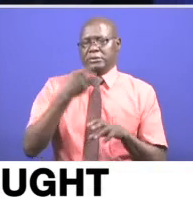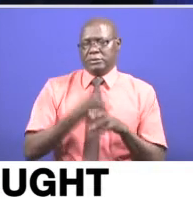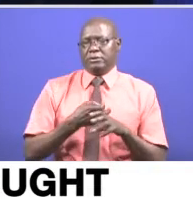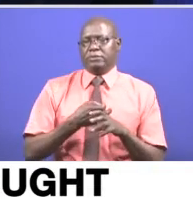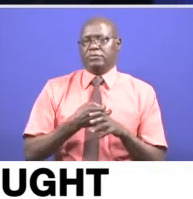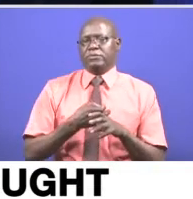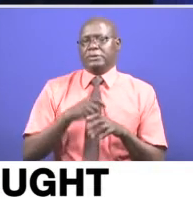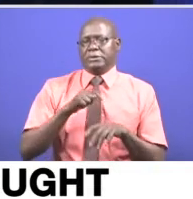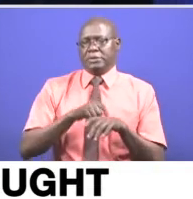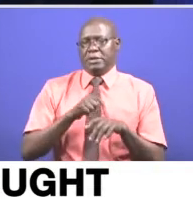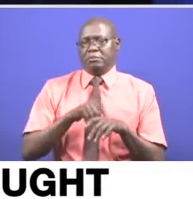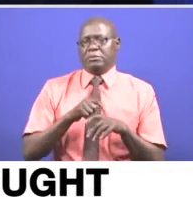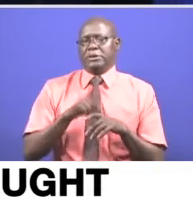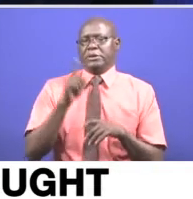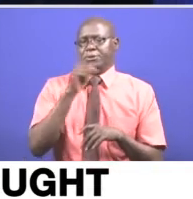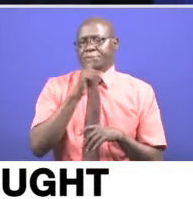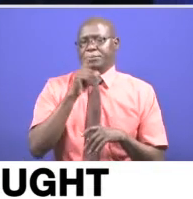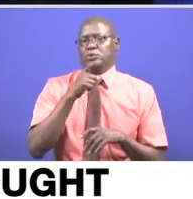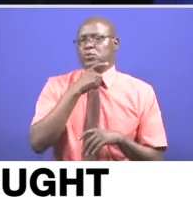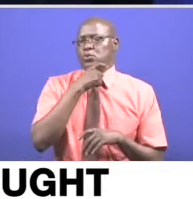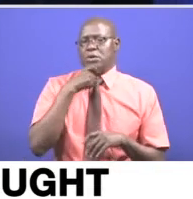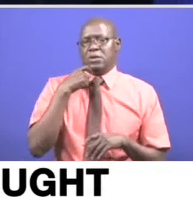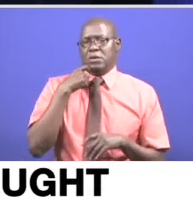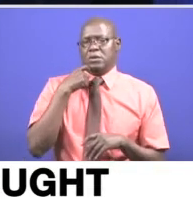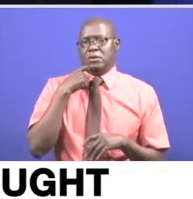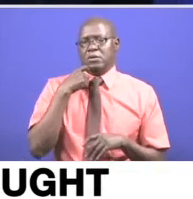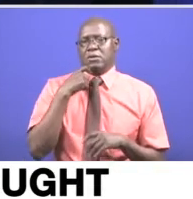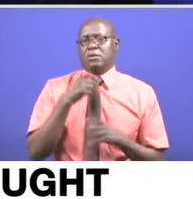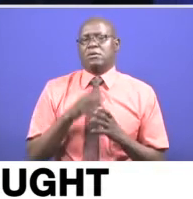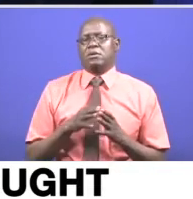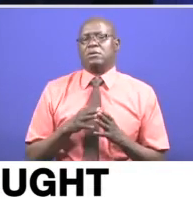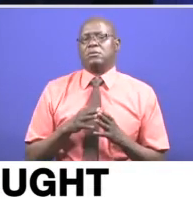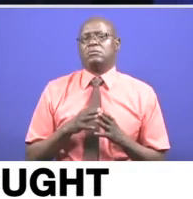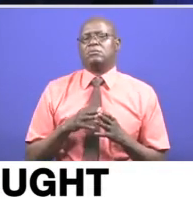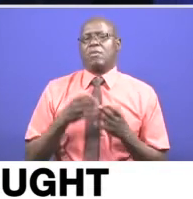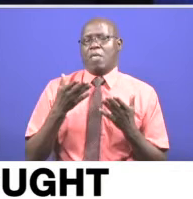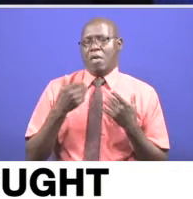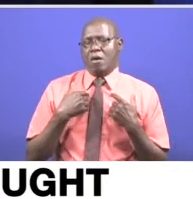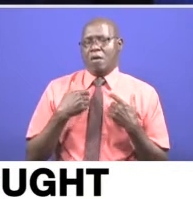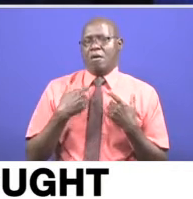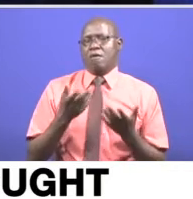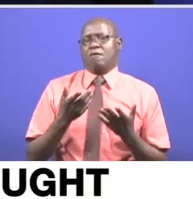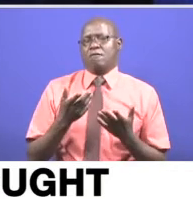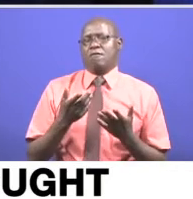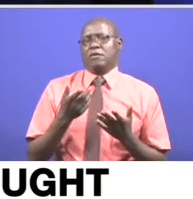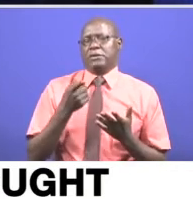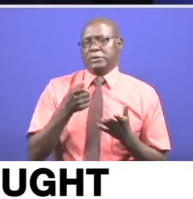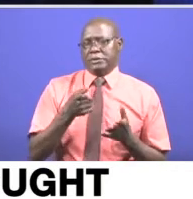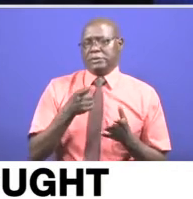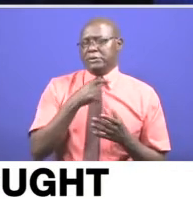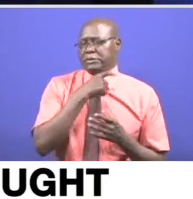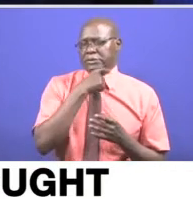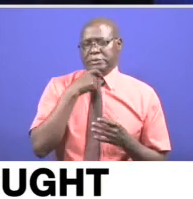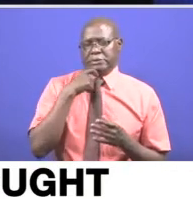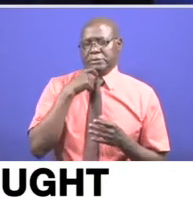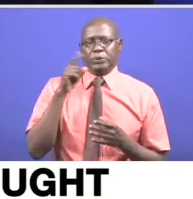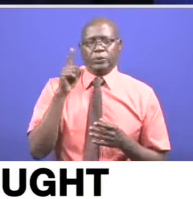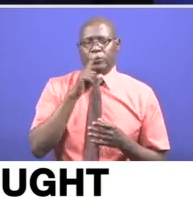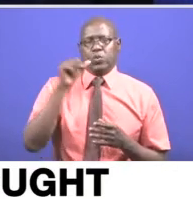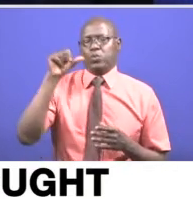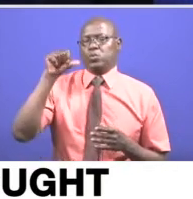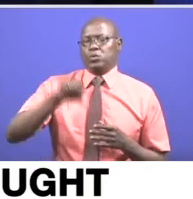drought. And in the last decade, we've seen three severe droughts, but this is actually the